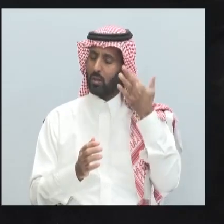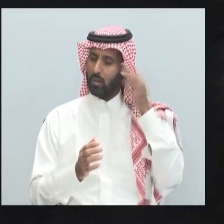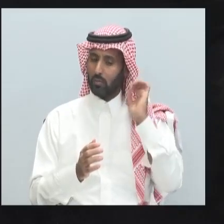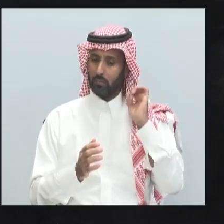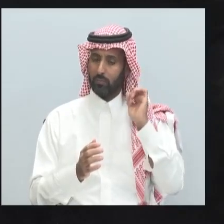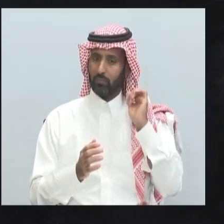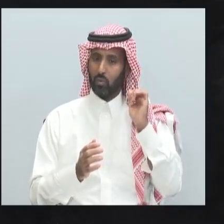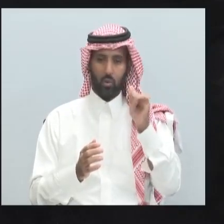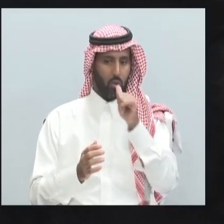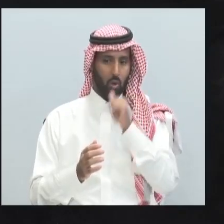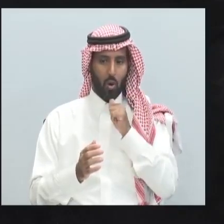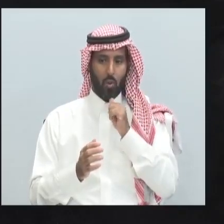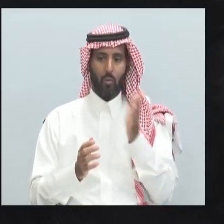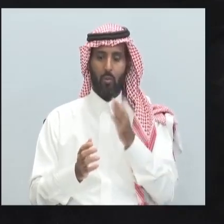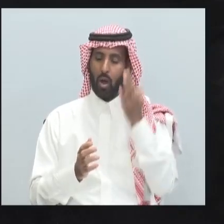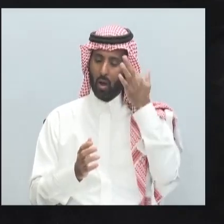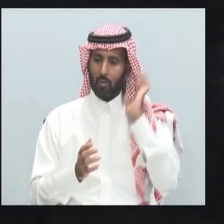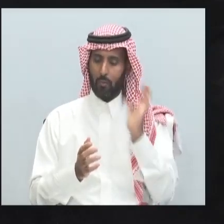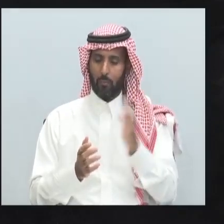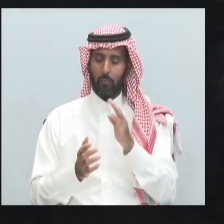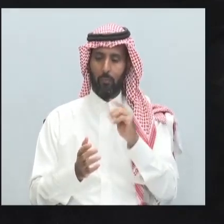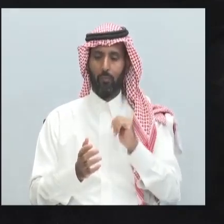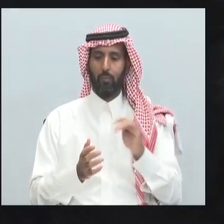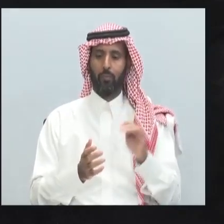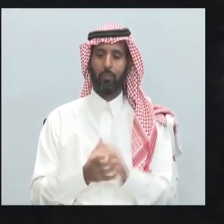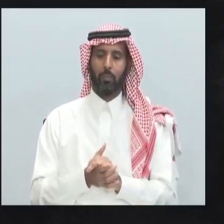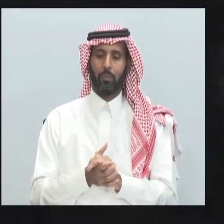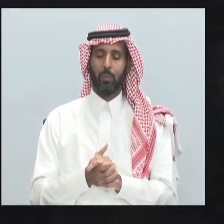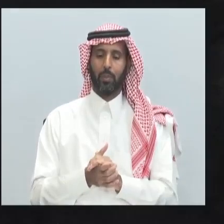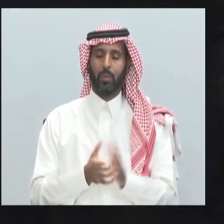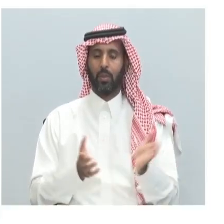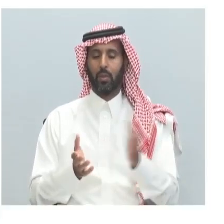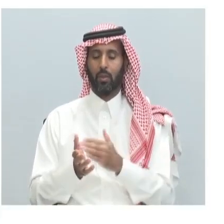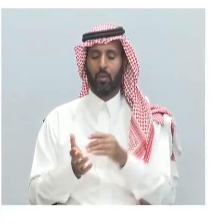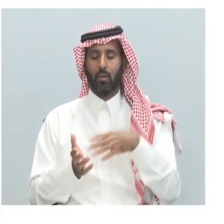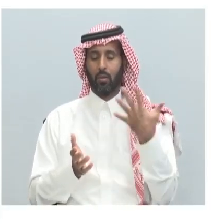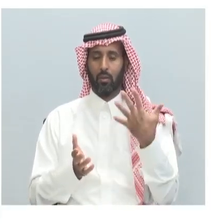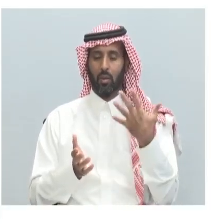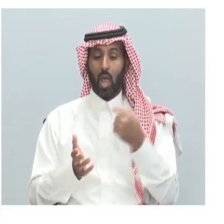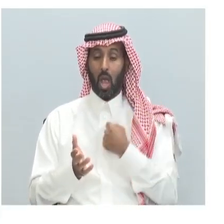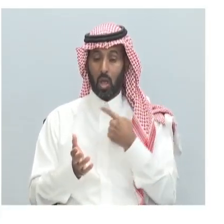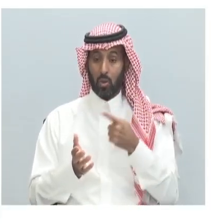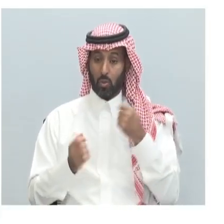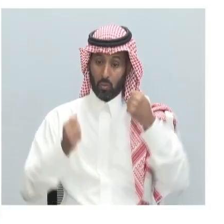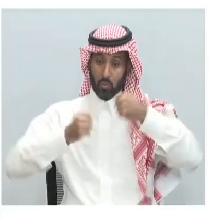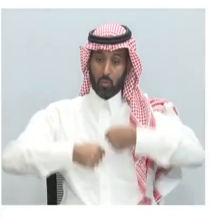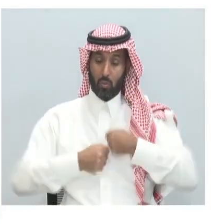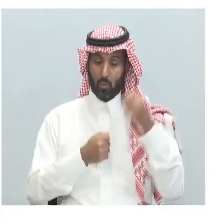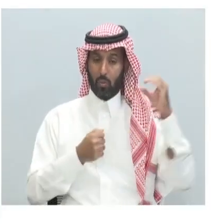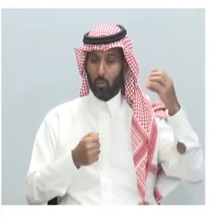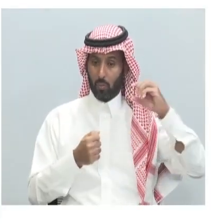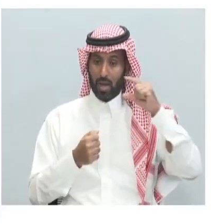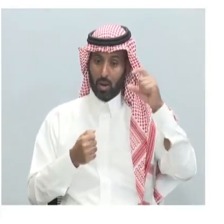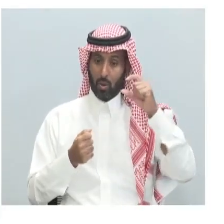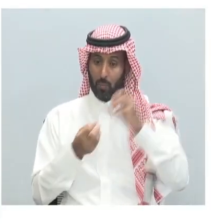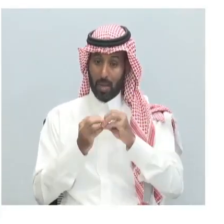you can choose no. So you can choose yes or no. Number five. Are you wearing a blue coat?